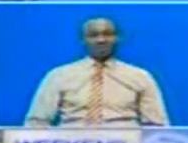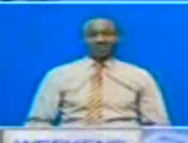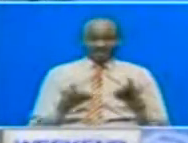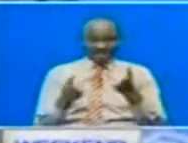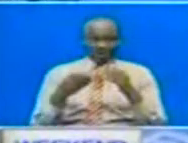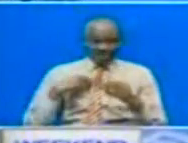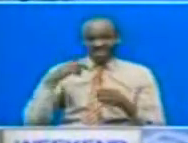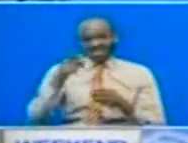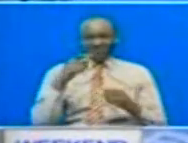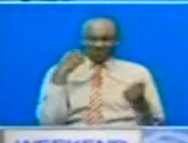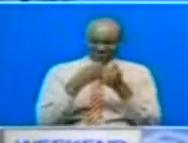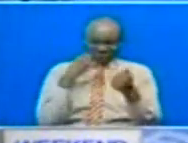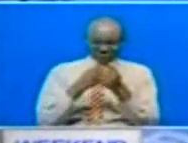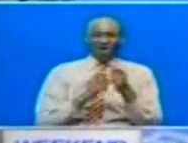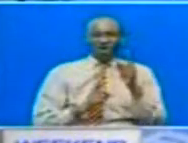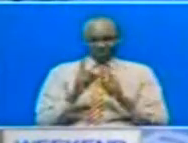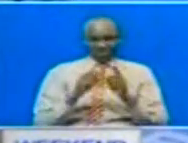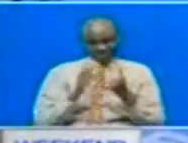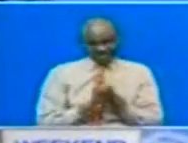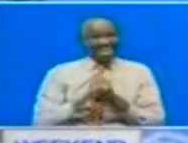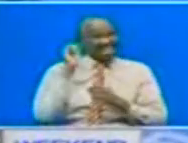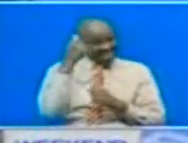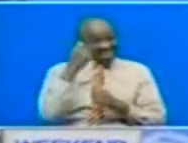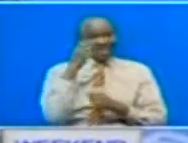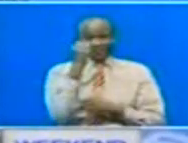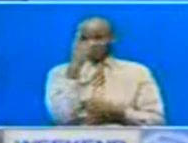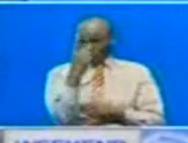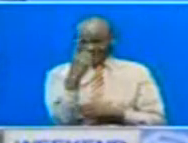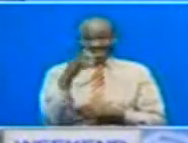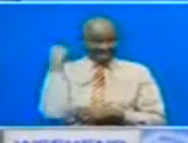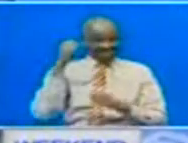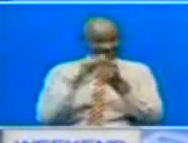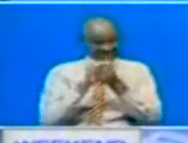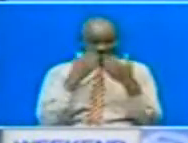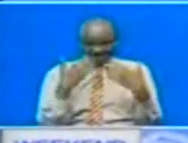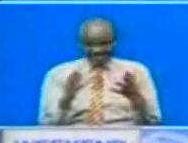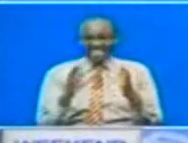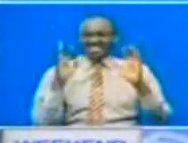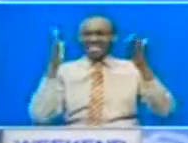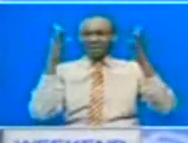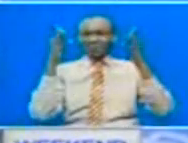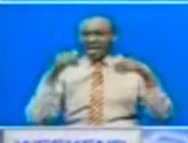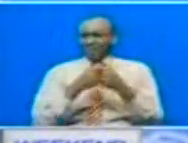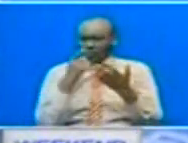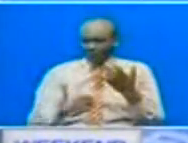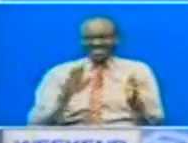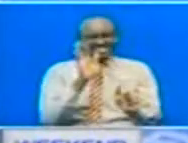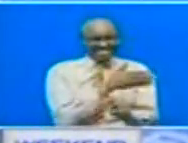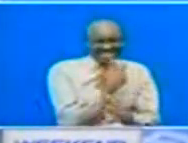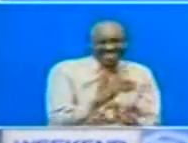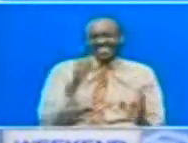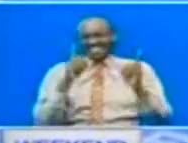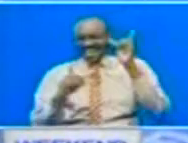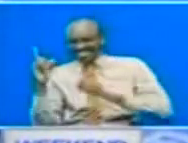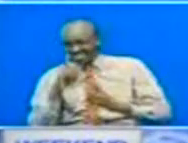All right, away from hard tackle now. Now, Kenya turned 51 last Friday, and the ceremony came with lots of